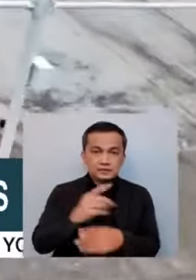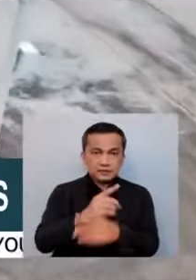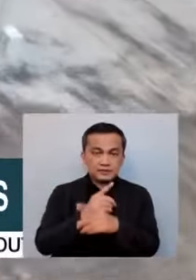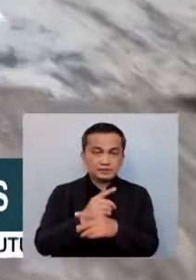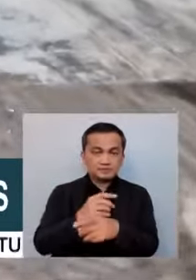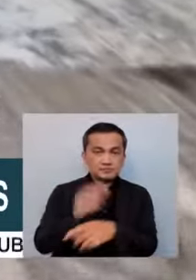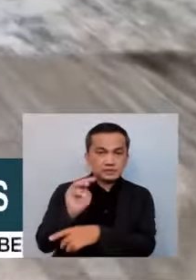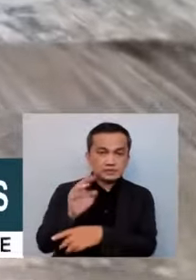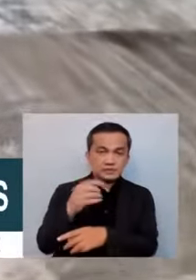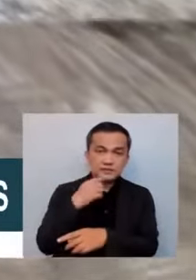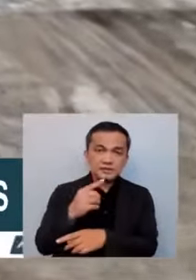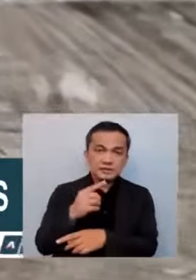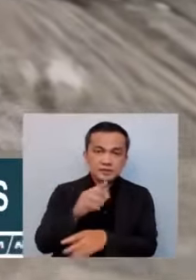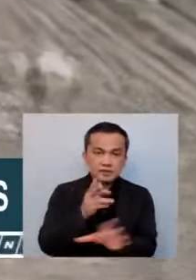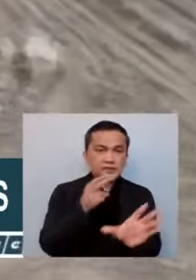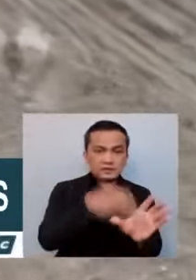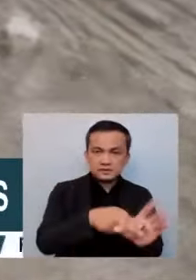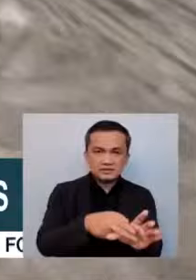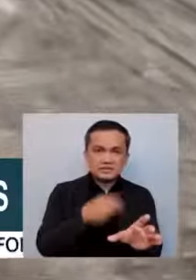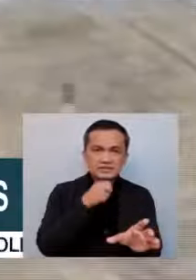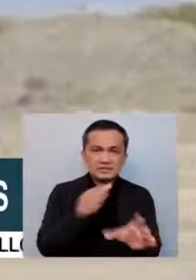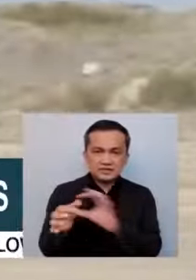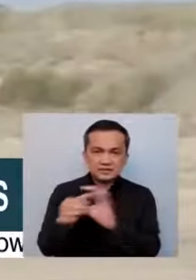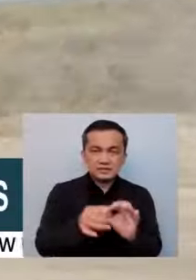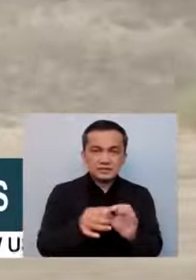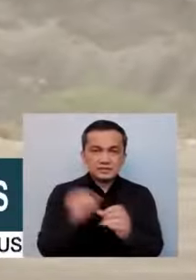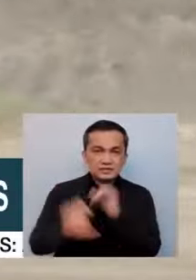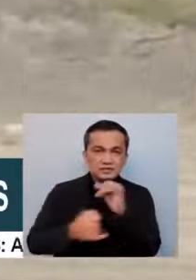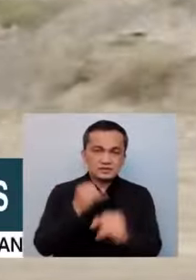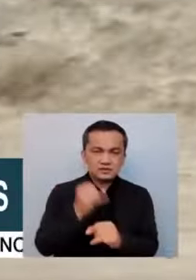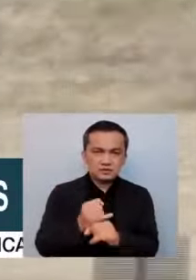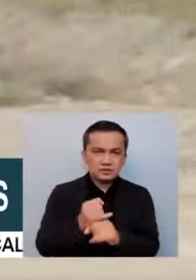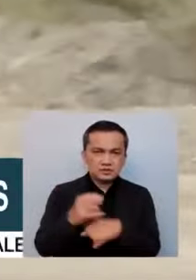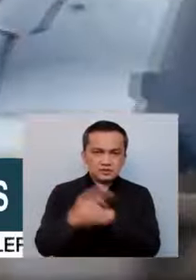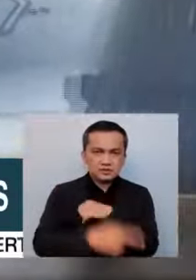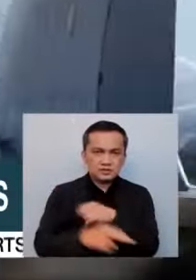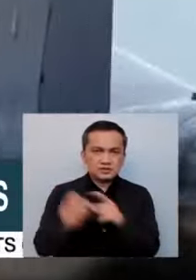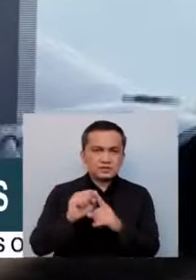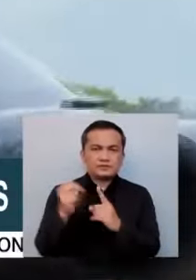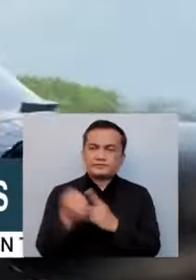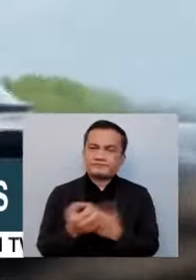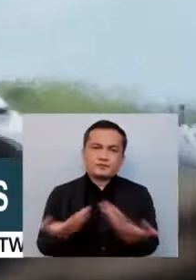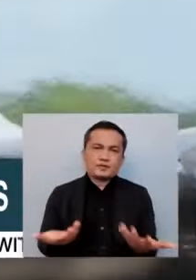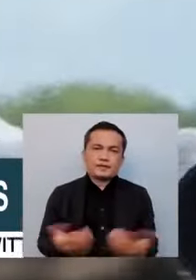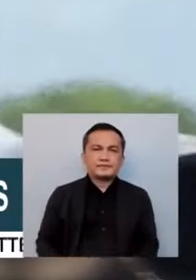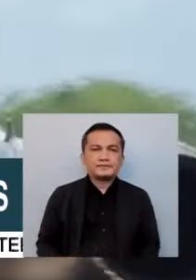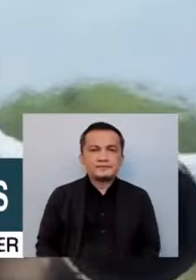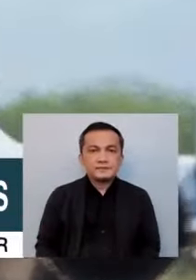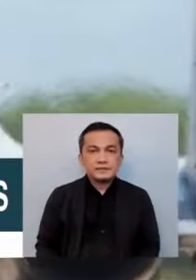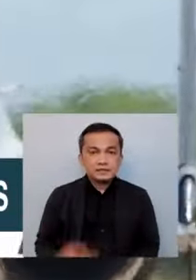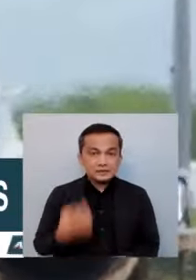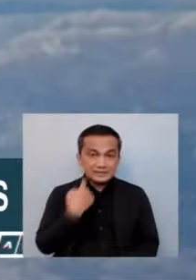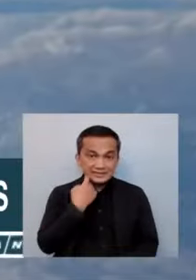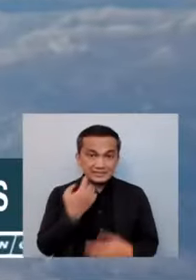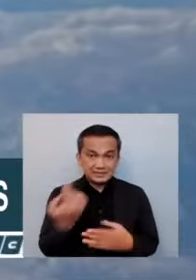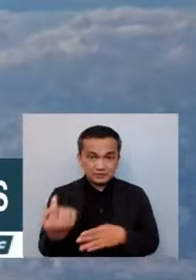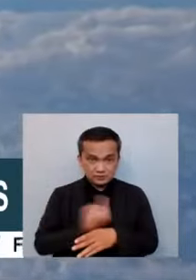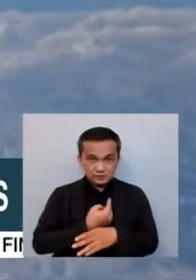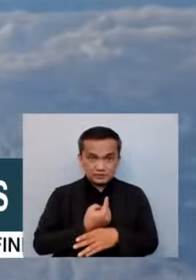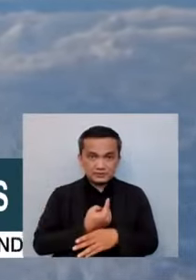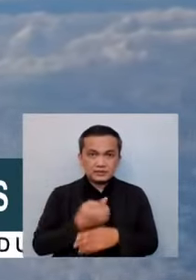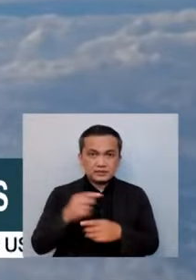participation is unrelated to the current international and regional situation. Earlier this week, China launched fresh